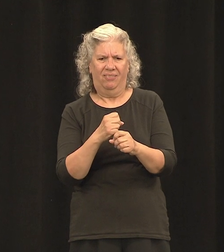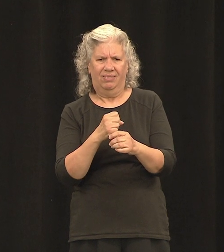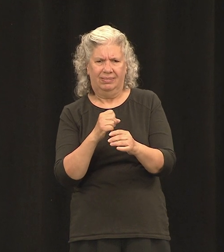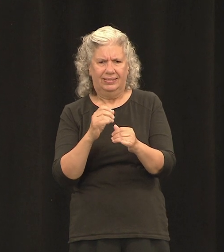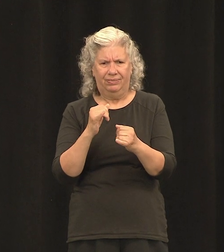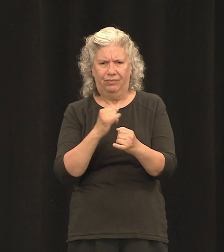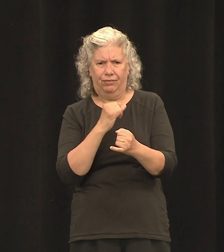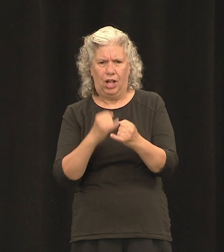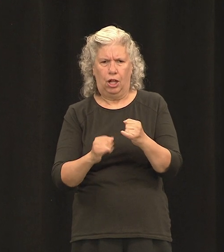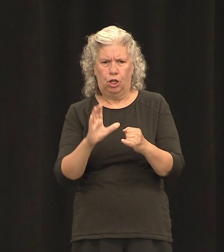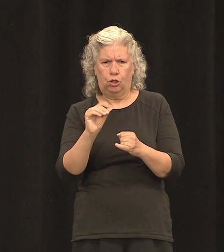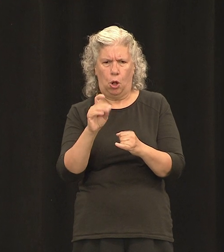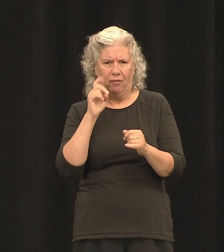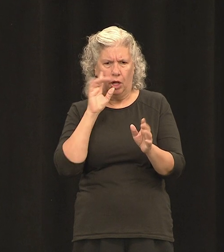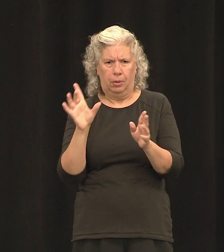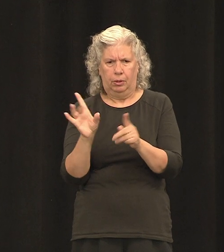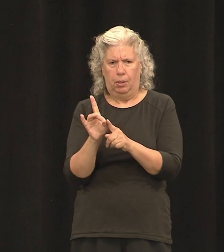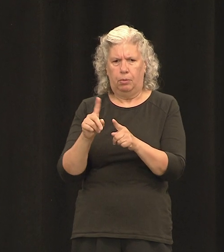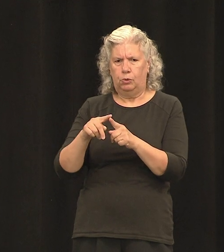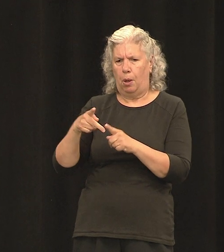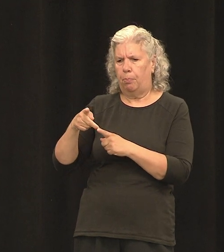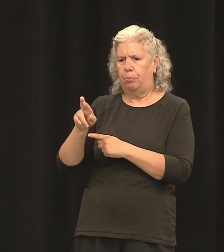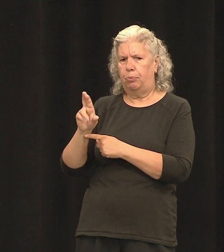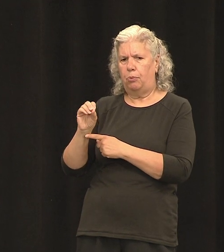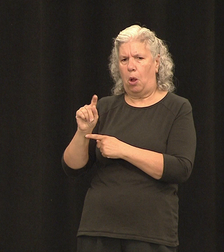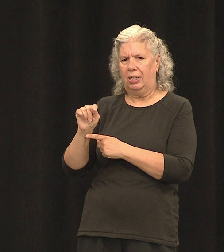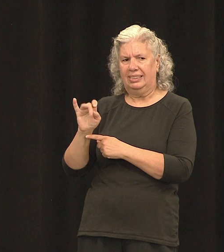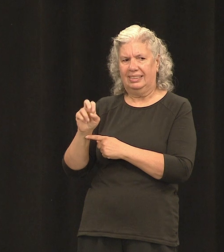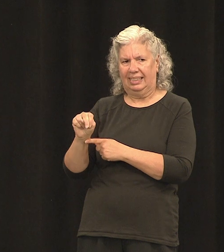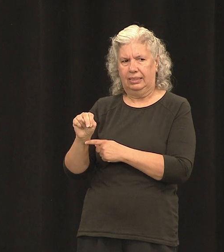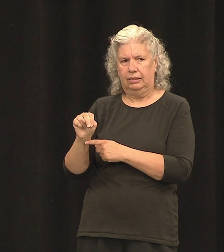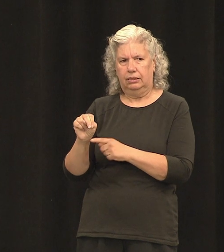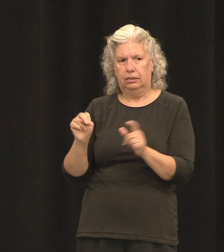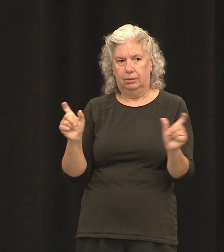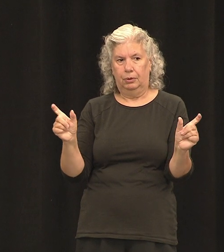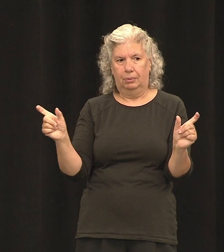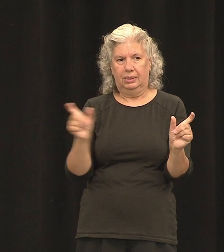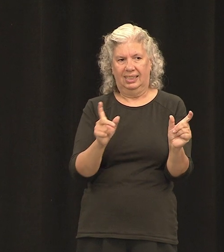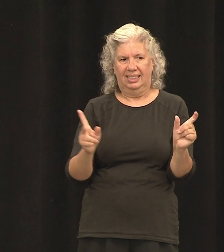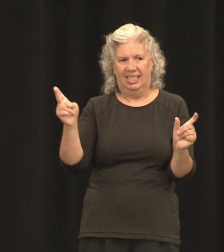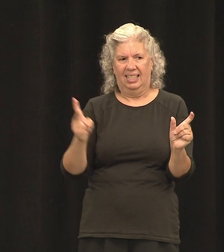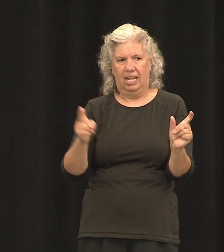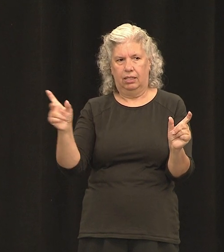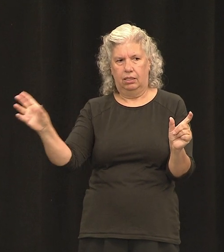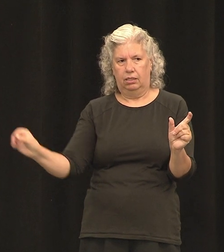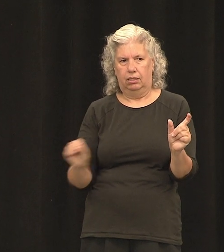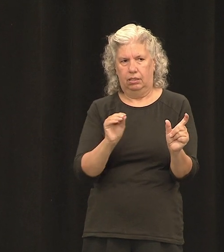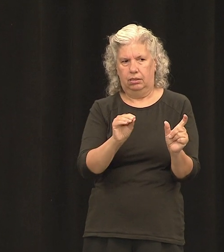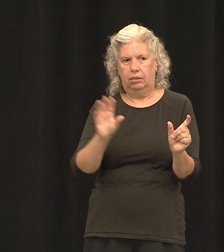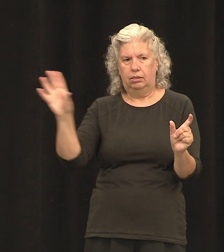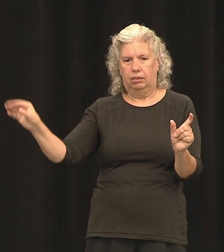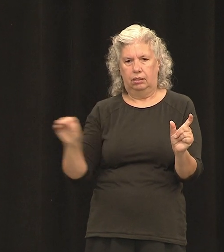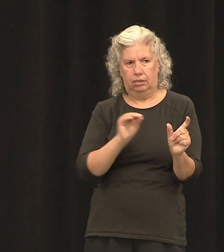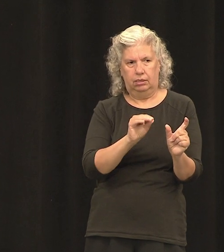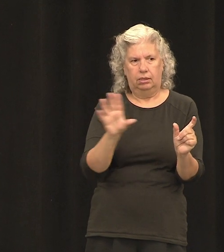the 216A mutation affects that process. The picture on your